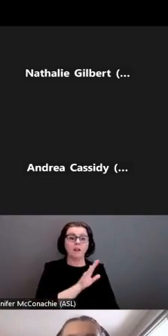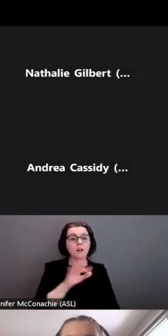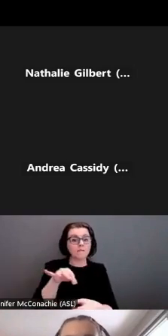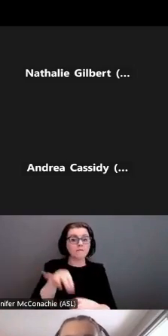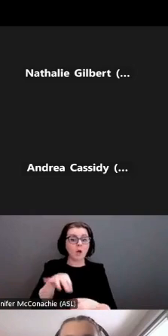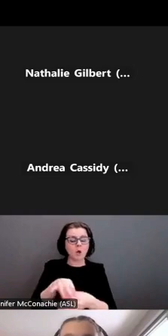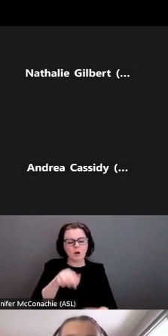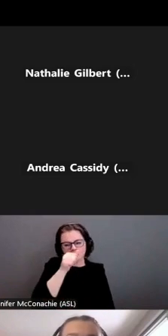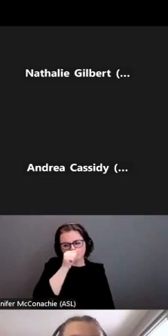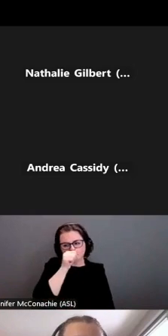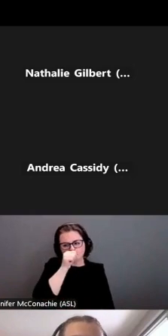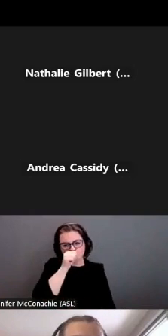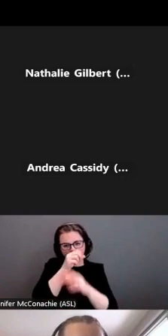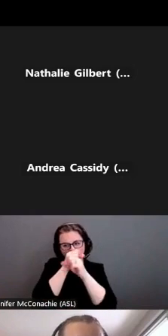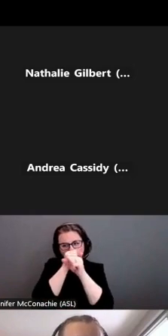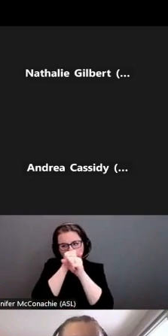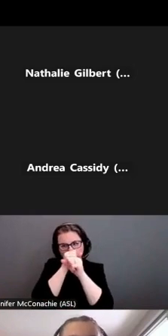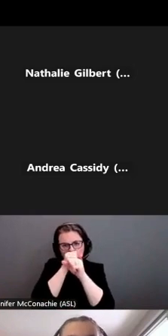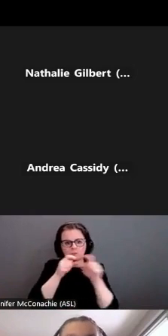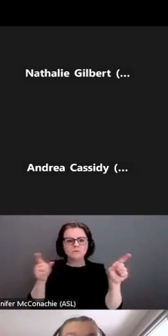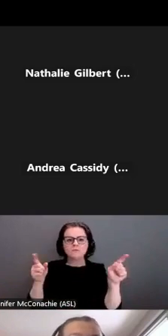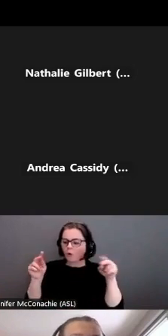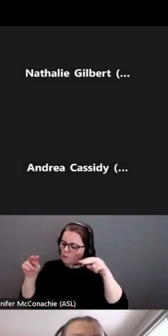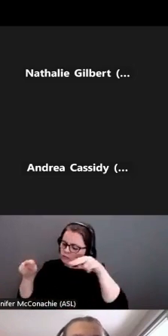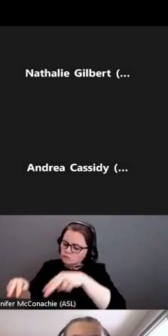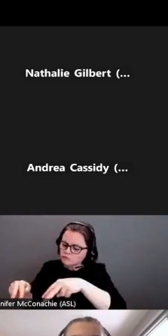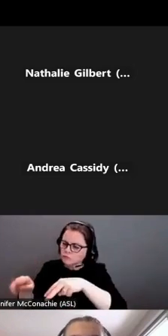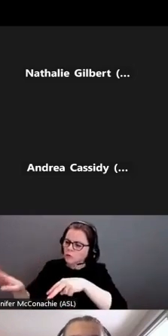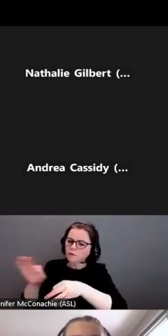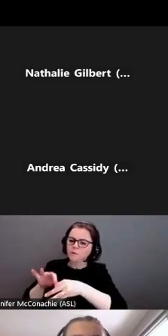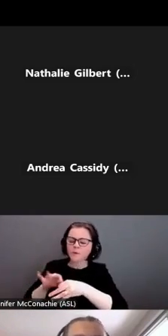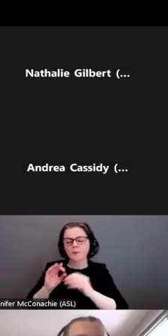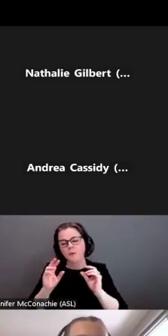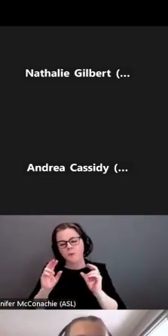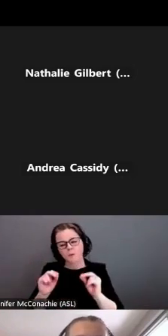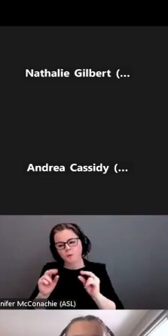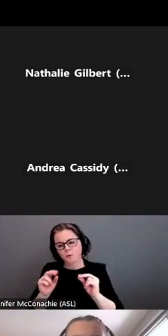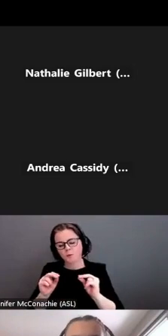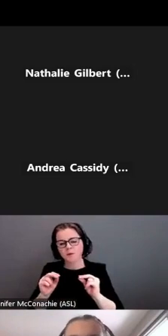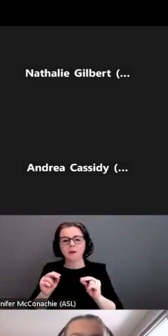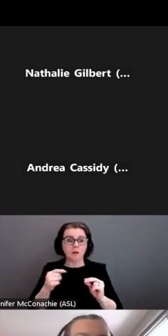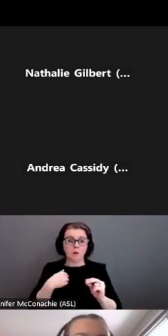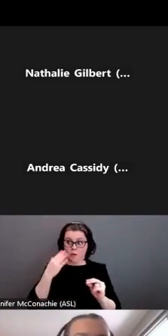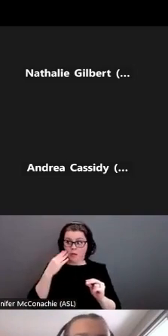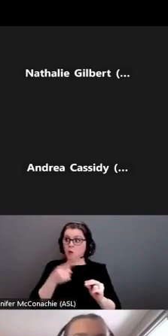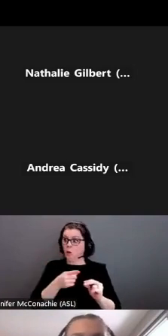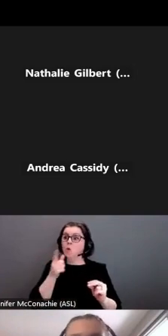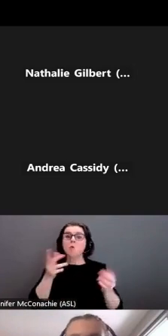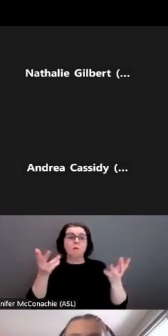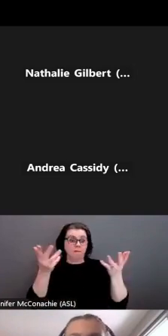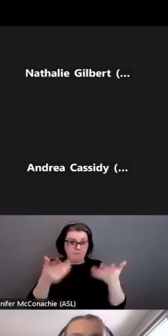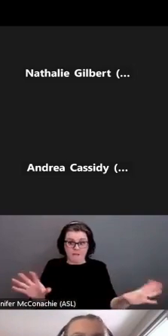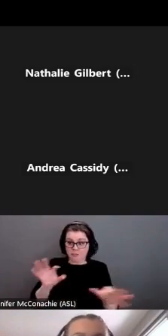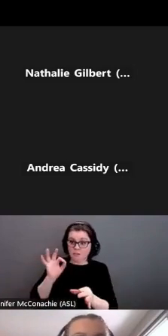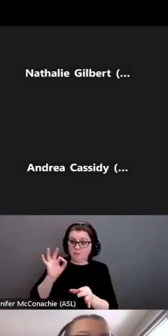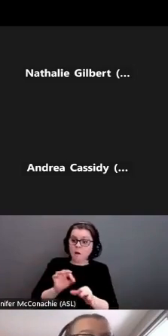knows ultimately who you voted for, though we know who has voted, and therefore that information can